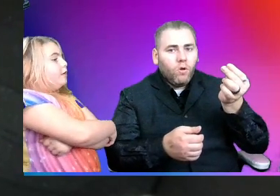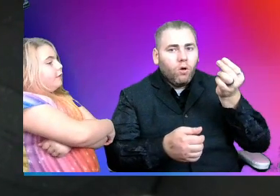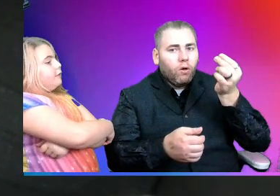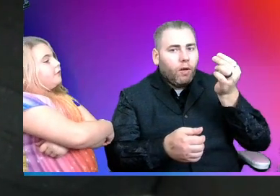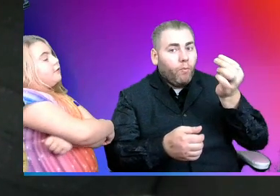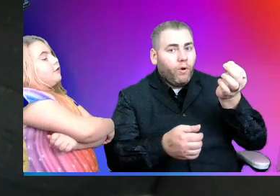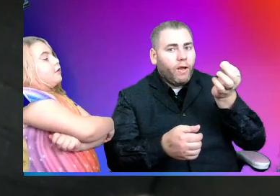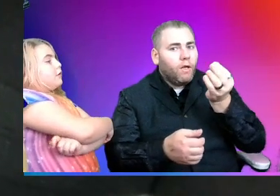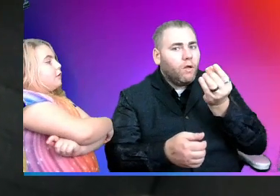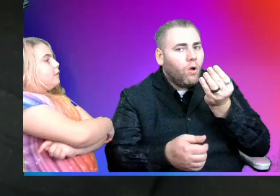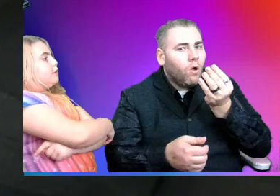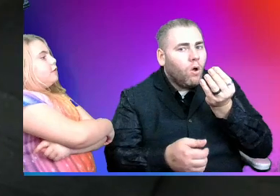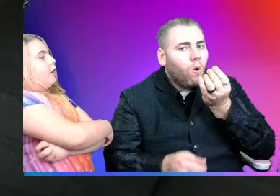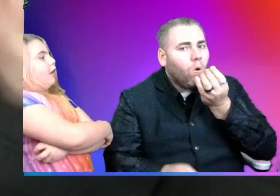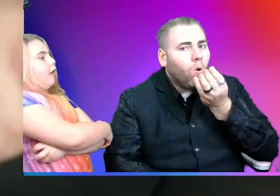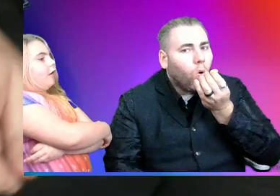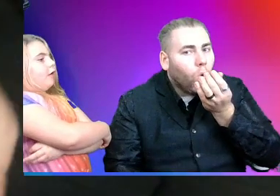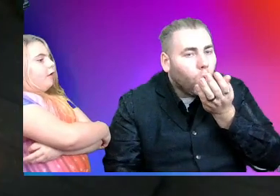simple. Remember, I got to